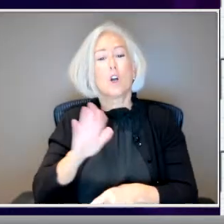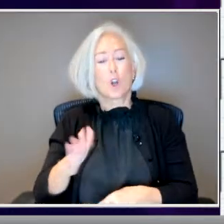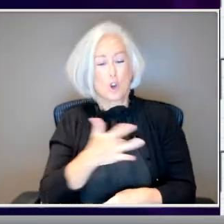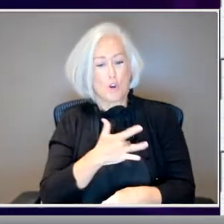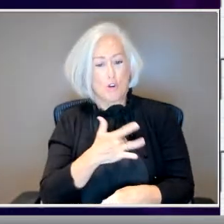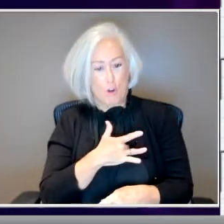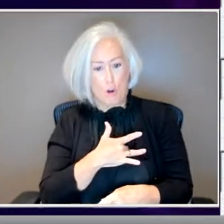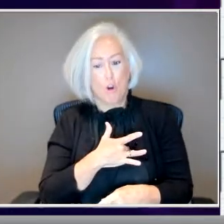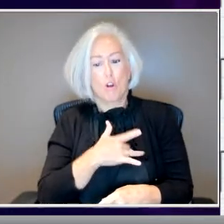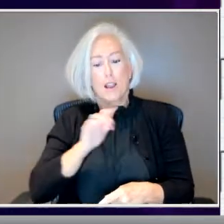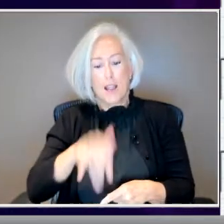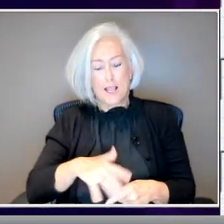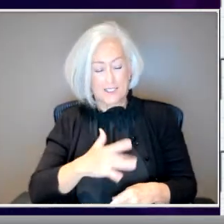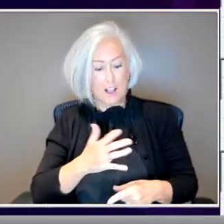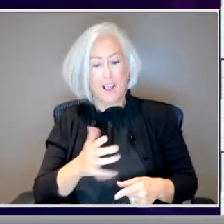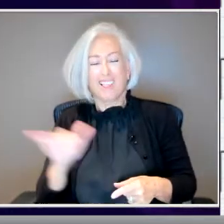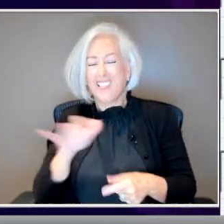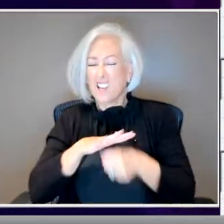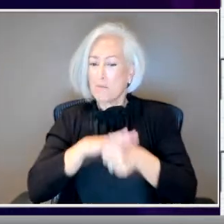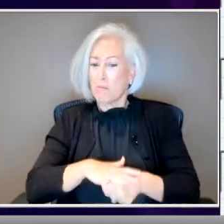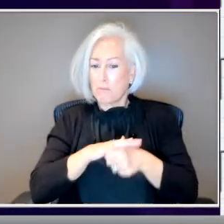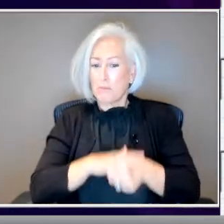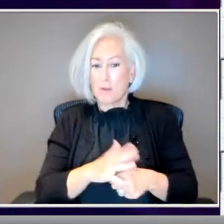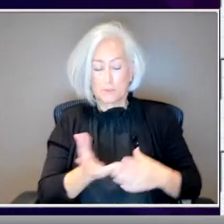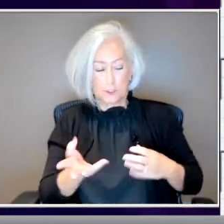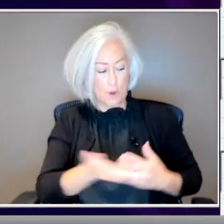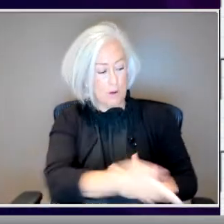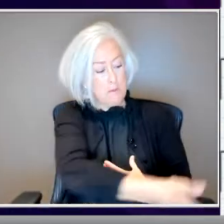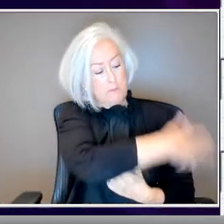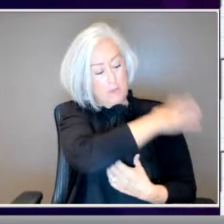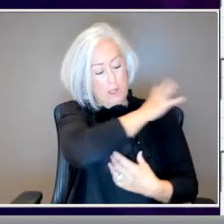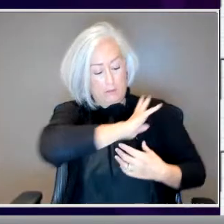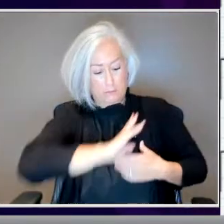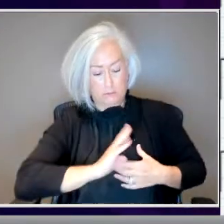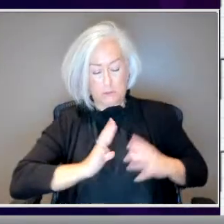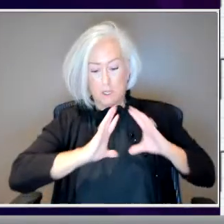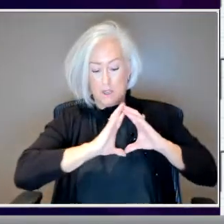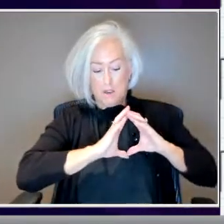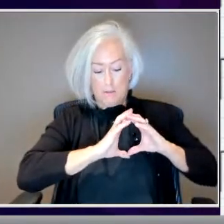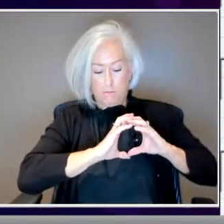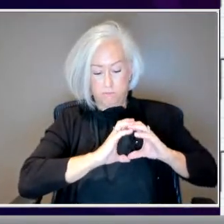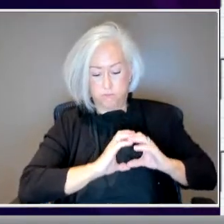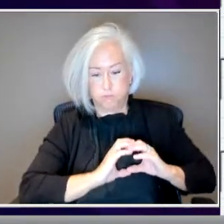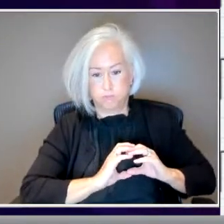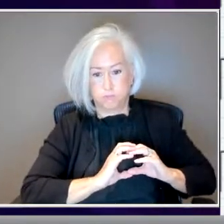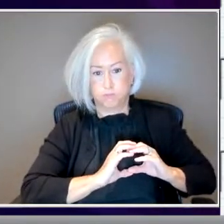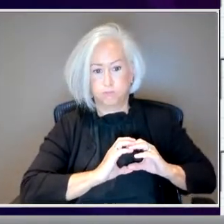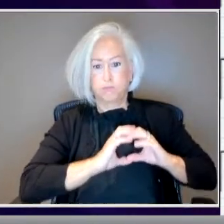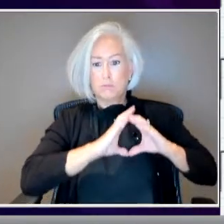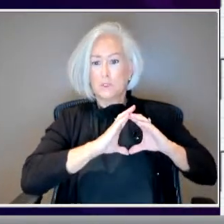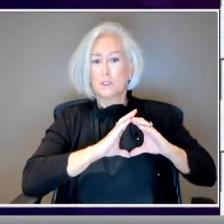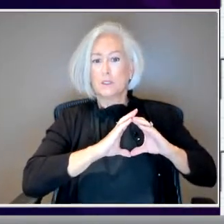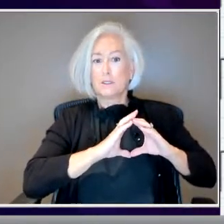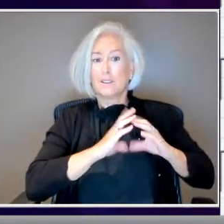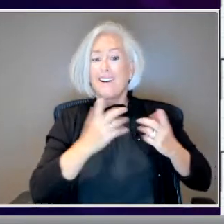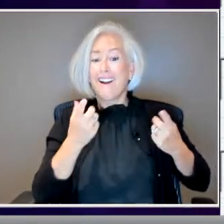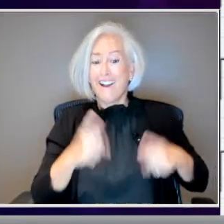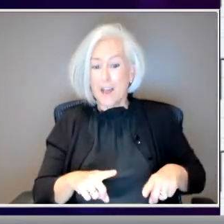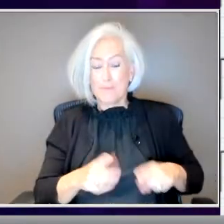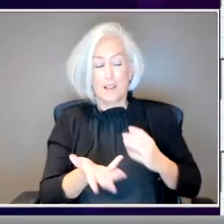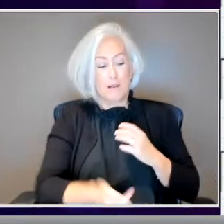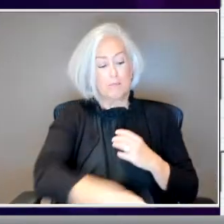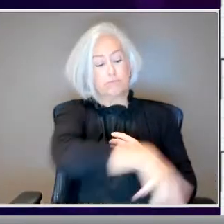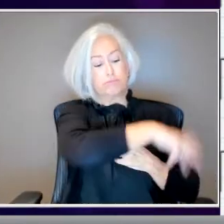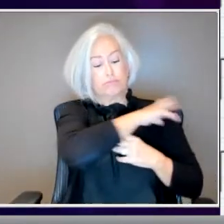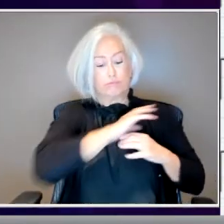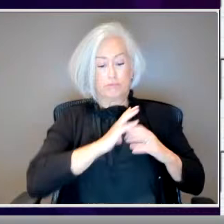pump and then fill before the next beat. So if it pumps and then tries to pump again, it never filled, so it doesn't create an effective heartbeat. Mike, when you put your